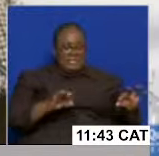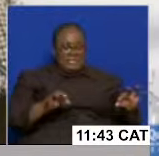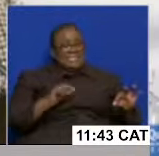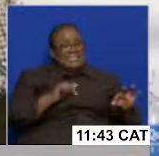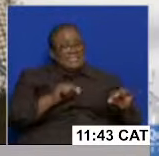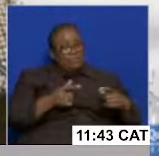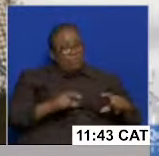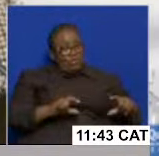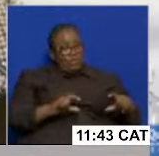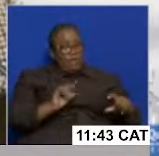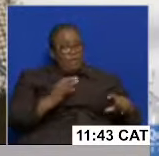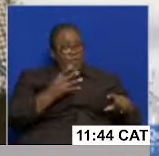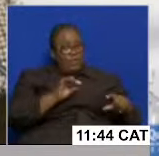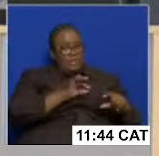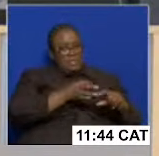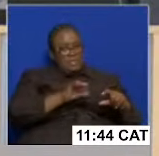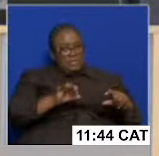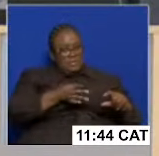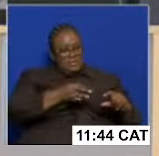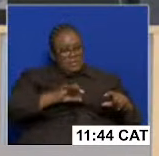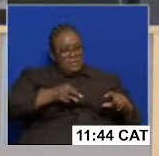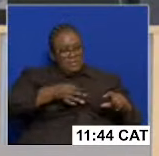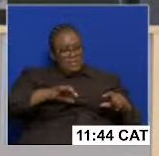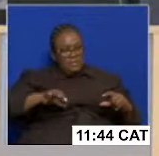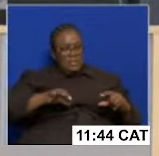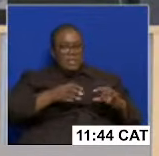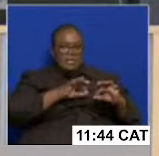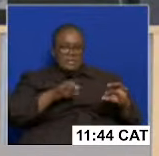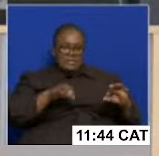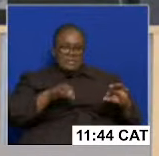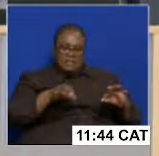sentence? It says there, I'll read it for you. I'll read it for you.